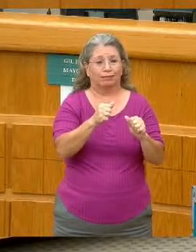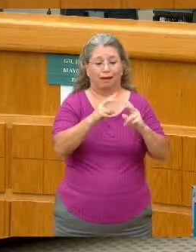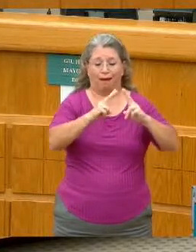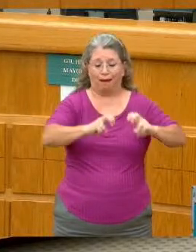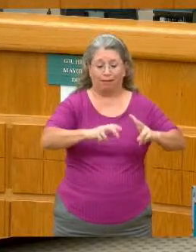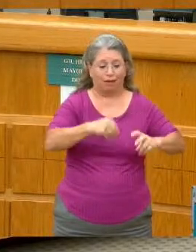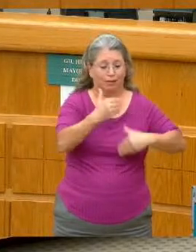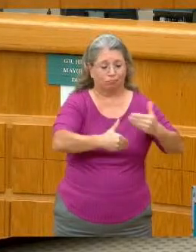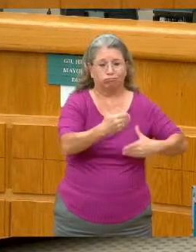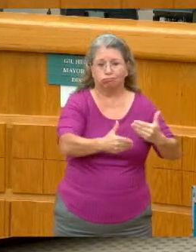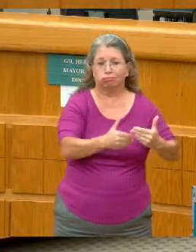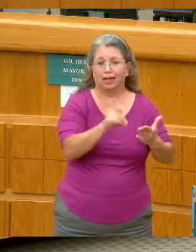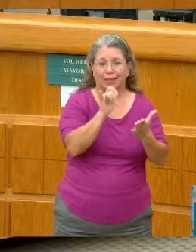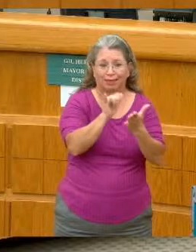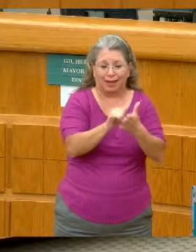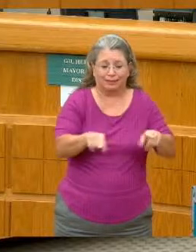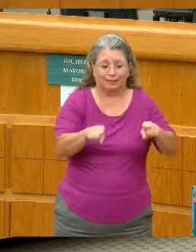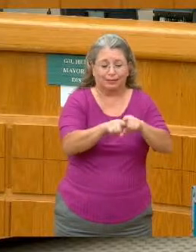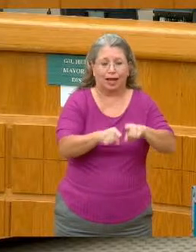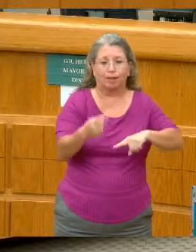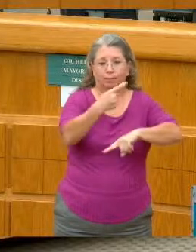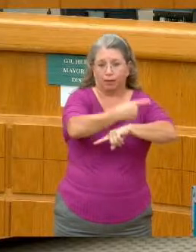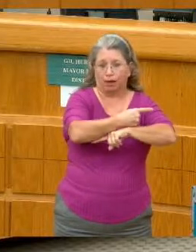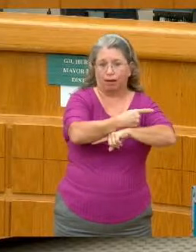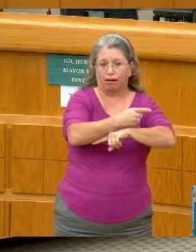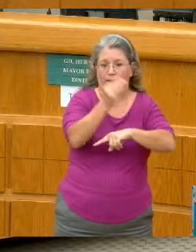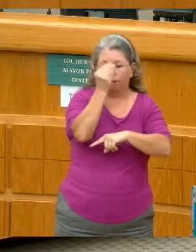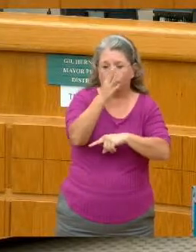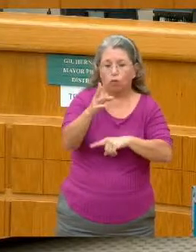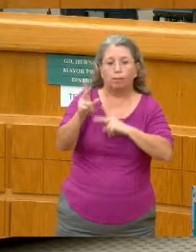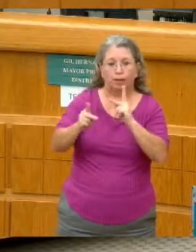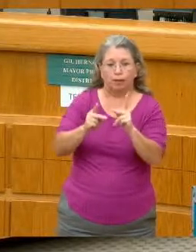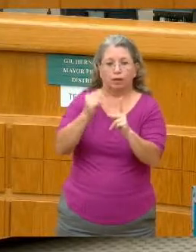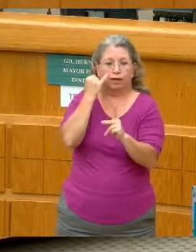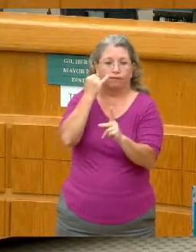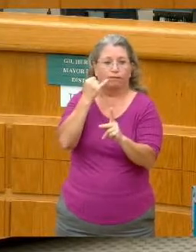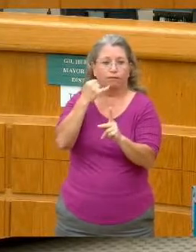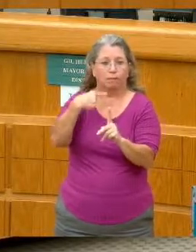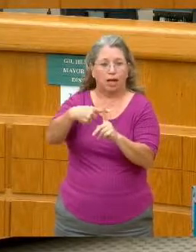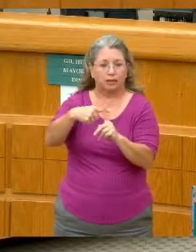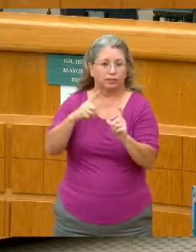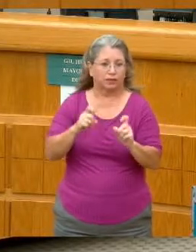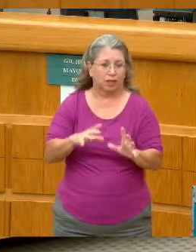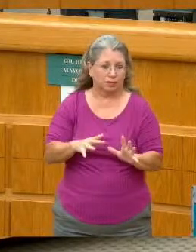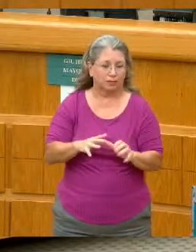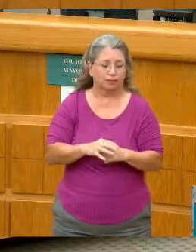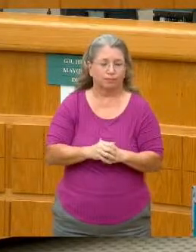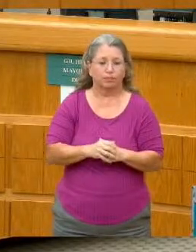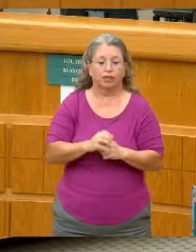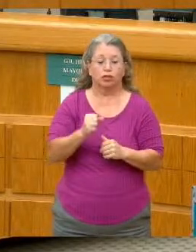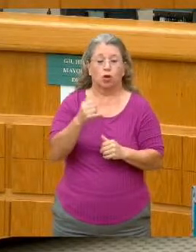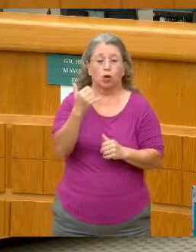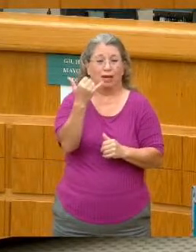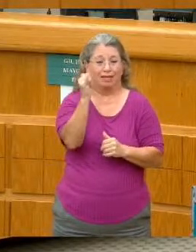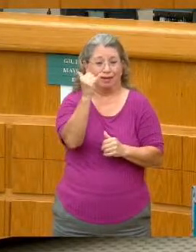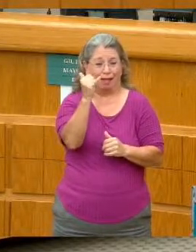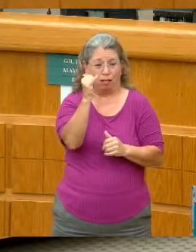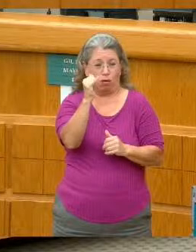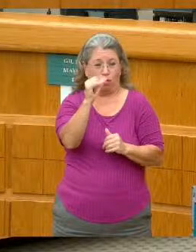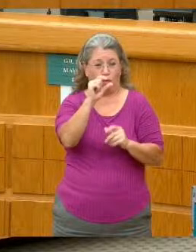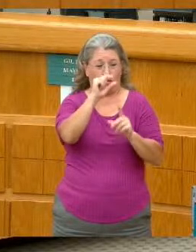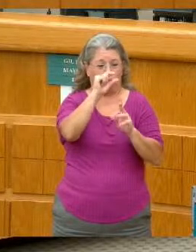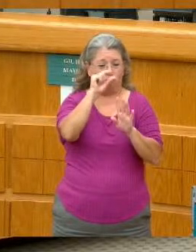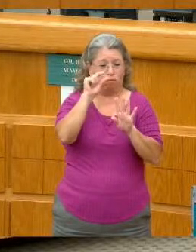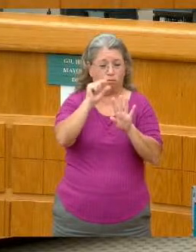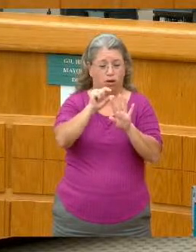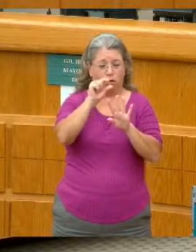day if they're positive or not. That represents the blue bars. And so the yellow lines, or the yellow